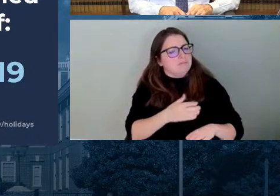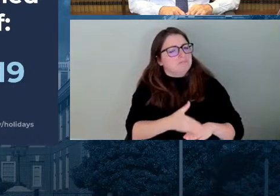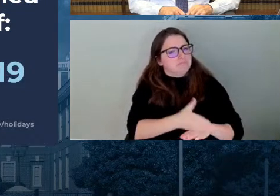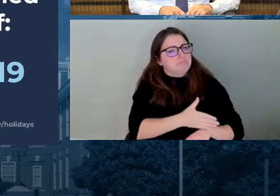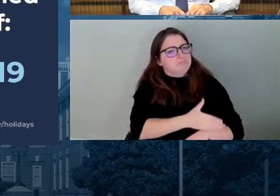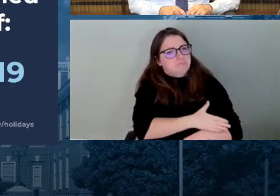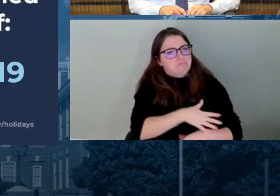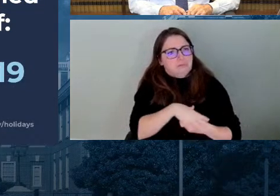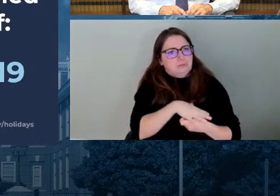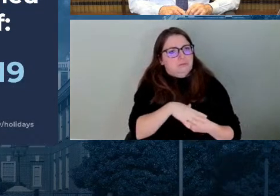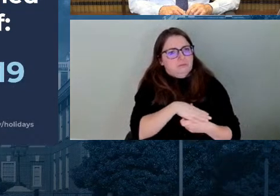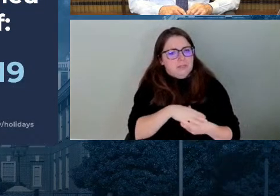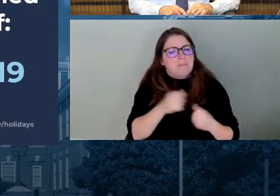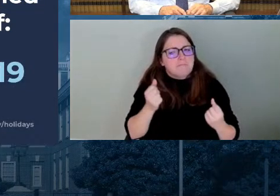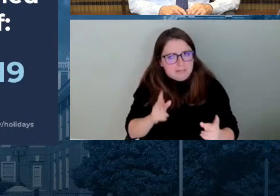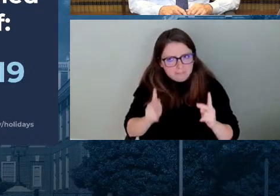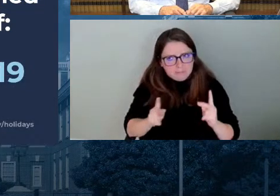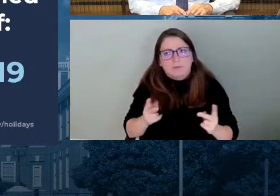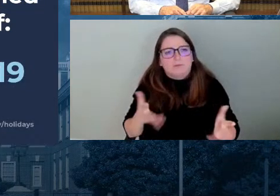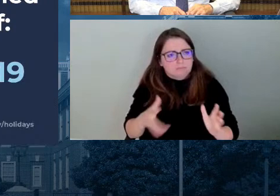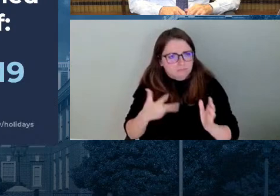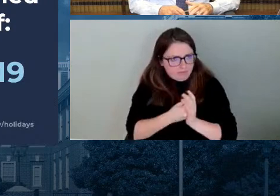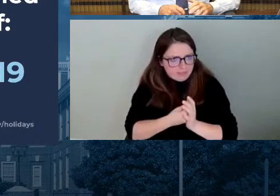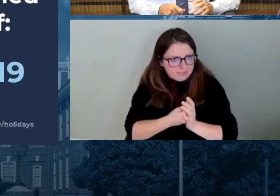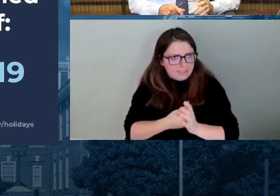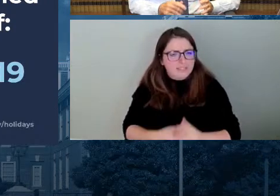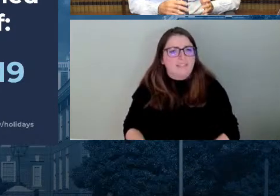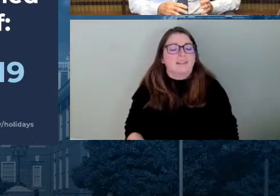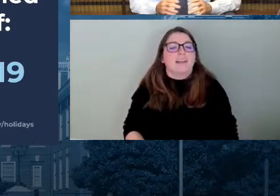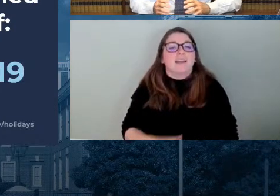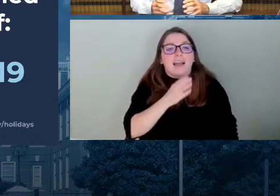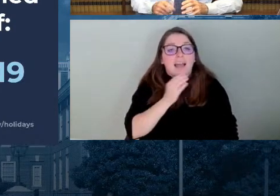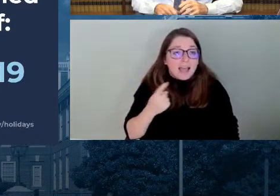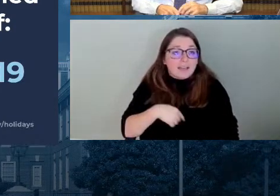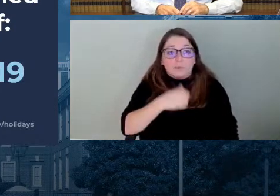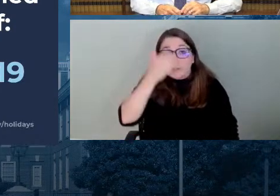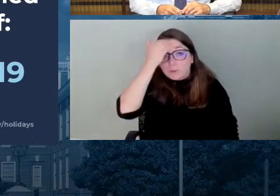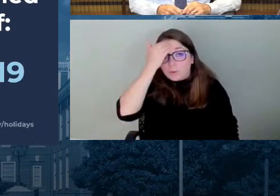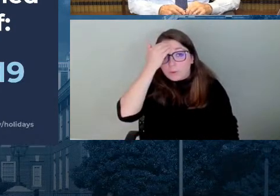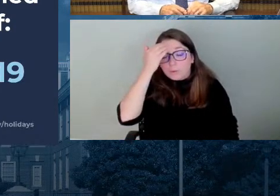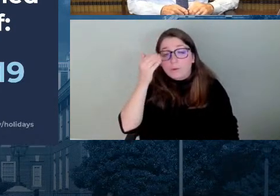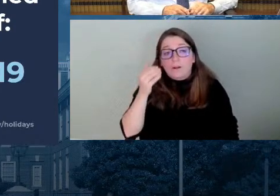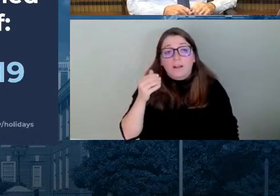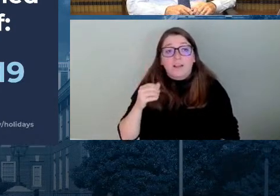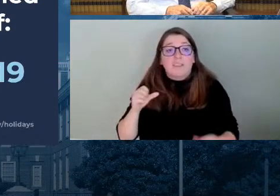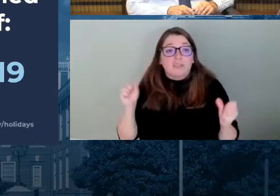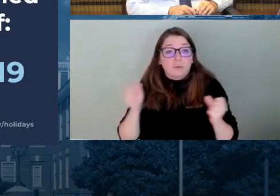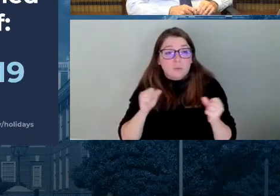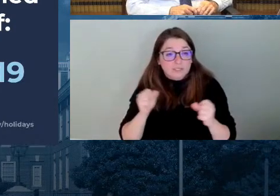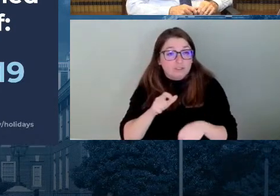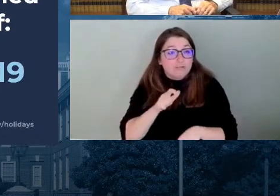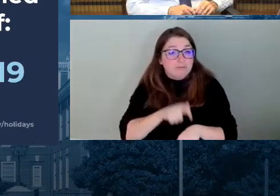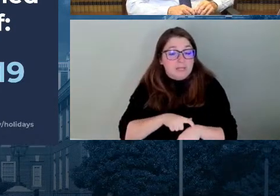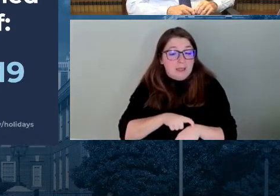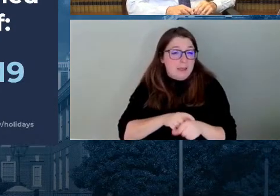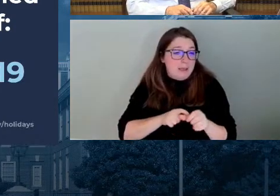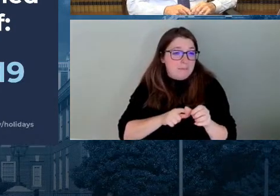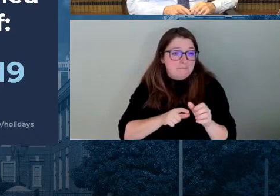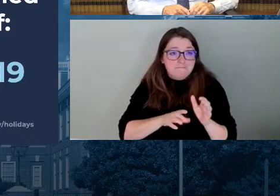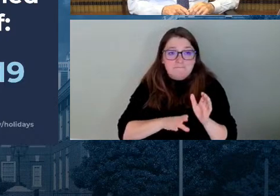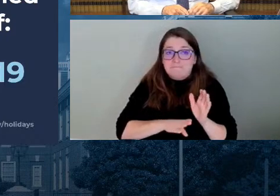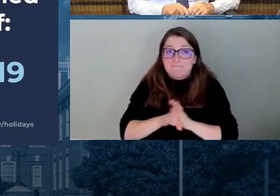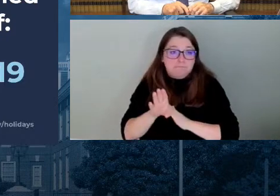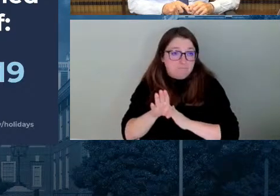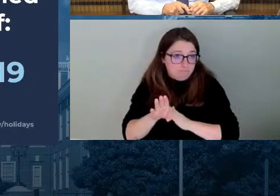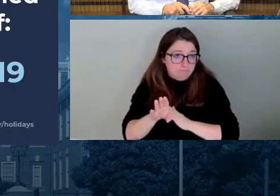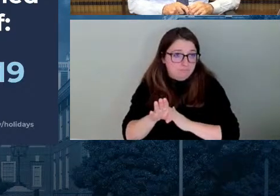are vaccinated. And we know that the winter surge is in the offing here